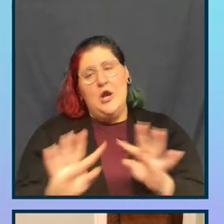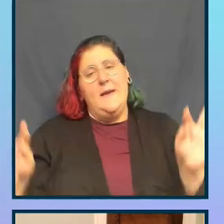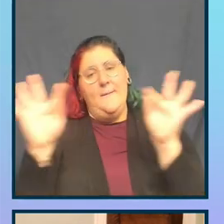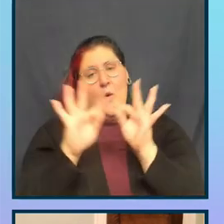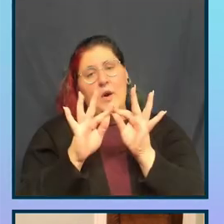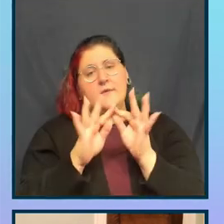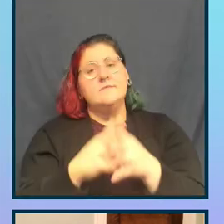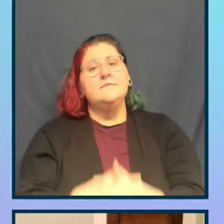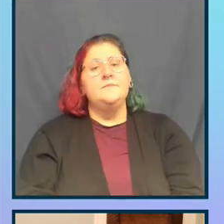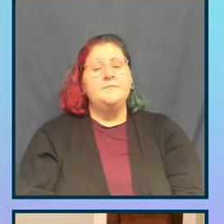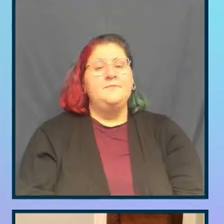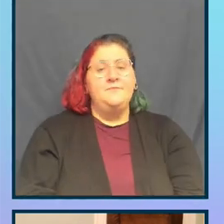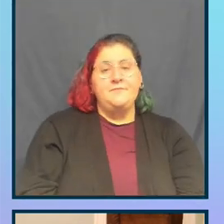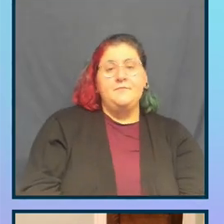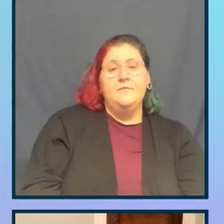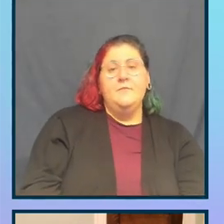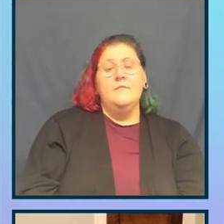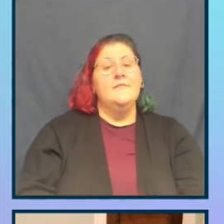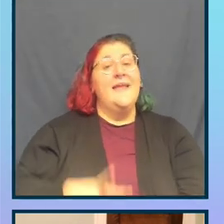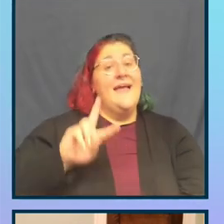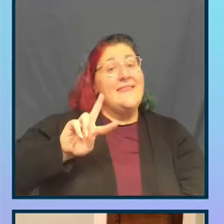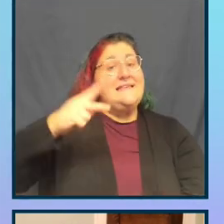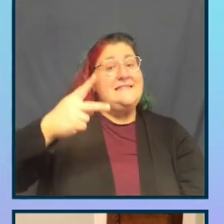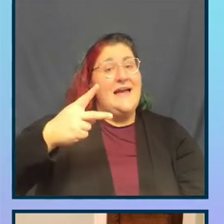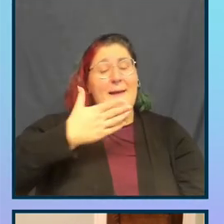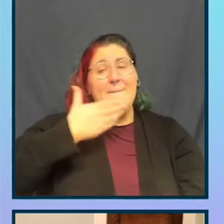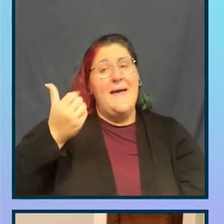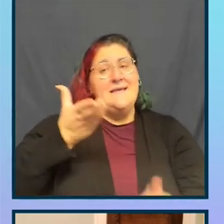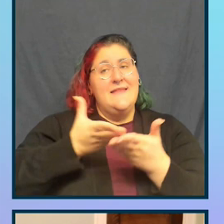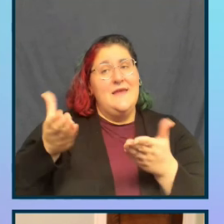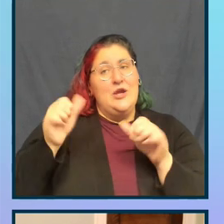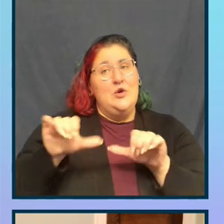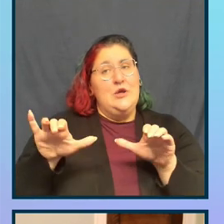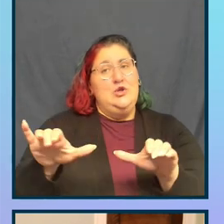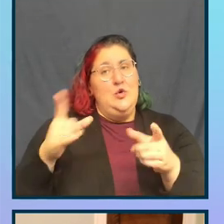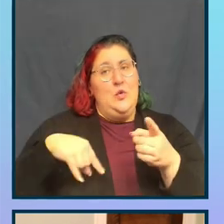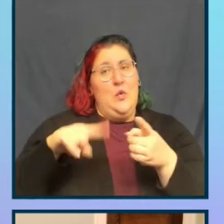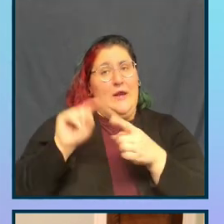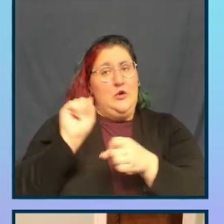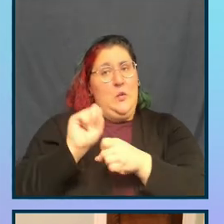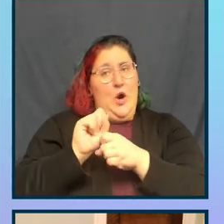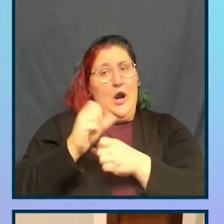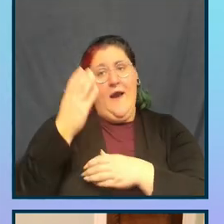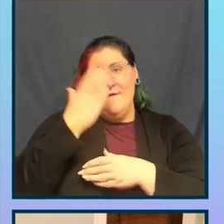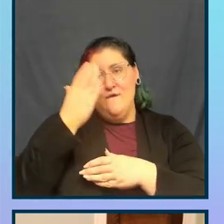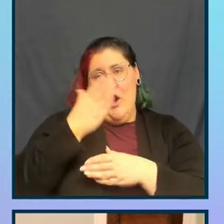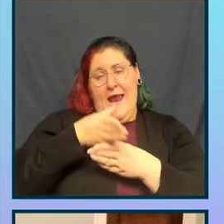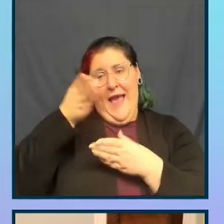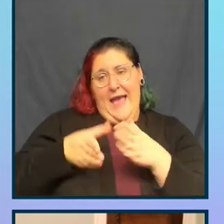Let me find my, it is the second best thing you can do as a front-end developer. Again, it's a long document filled with